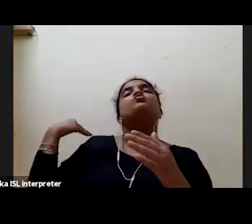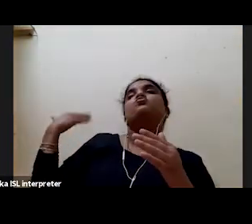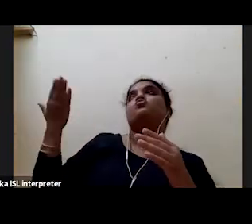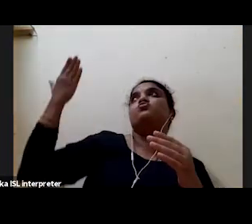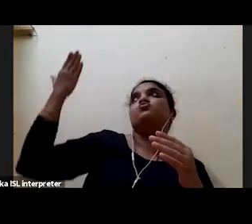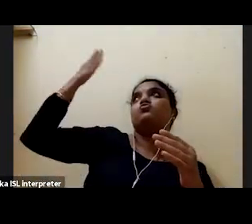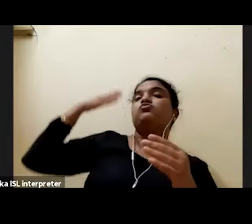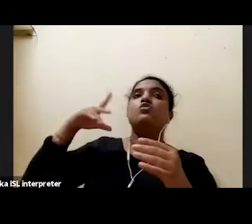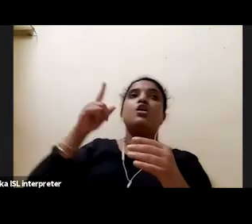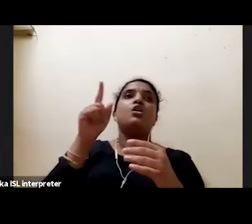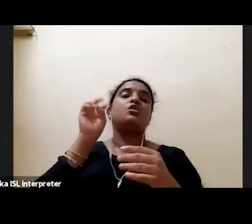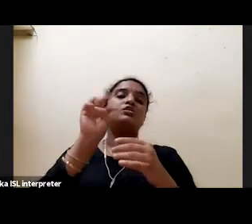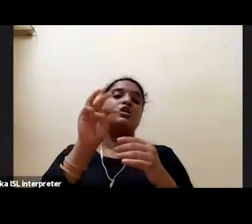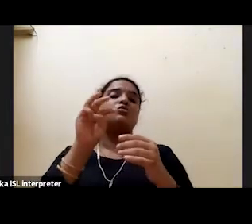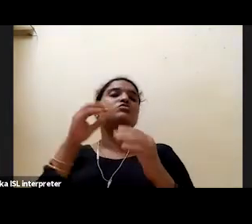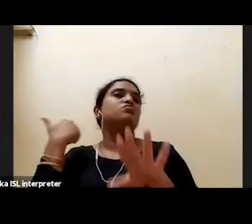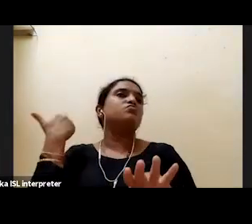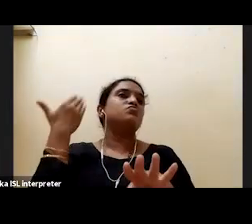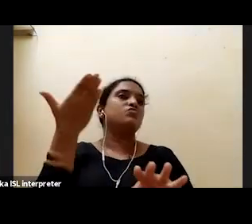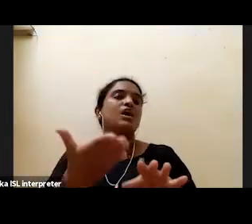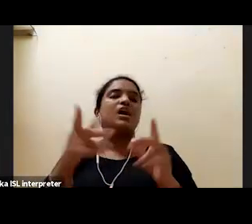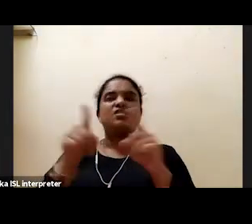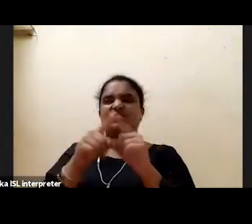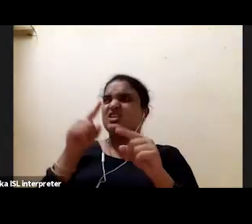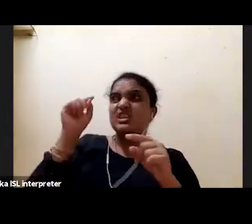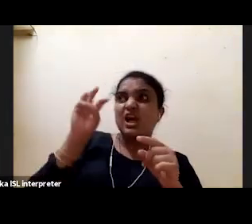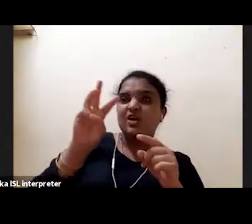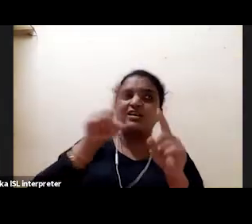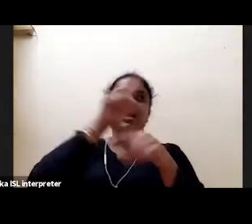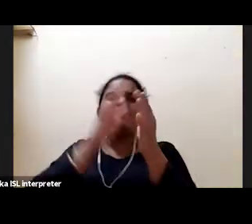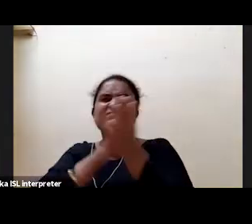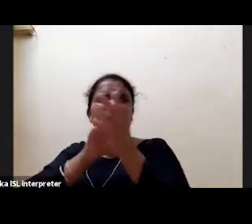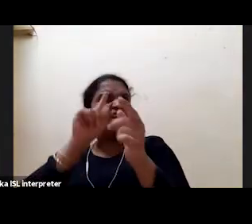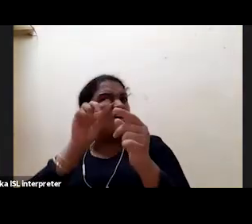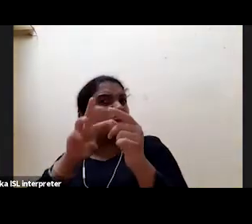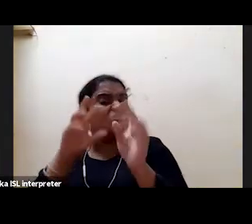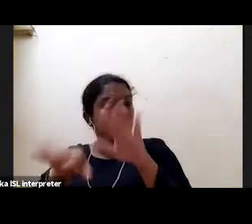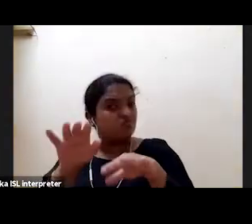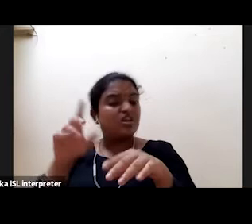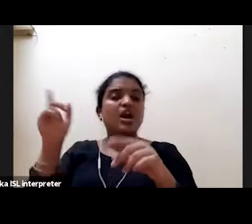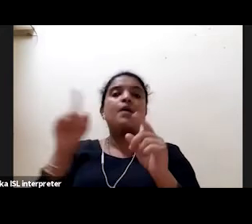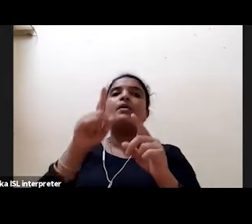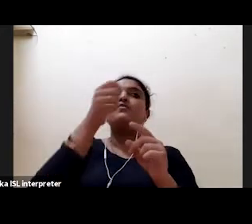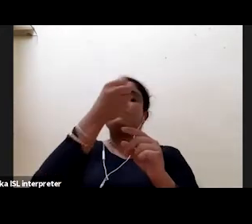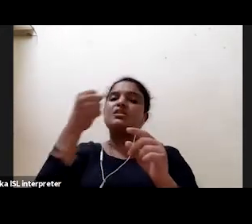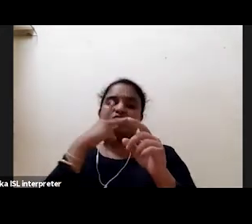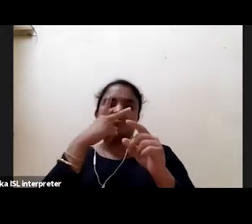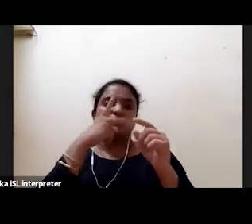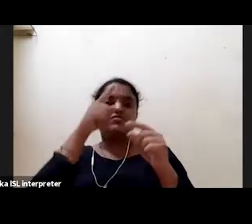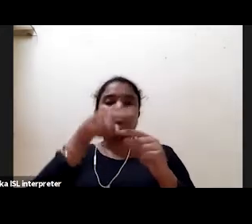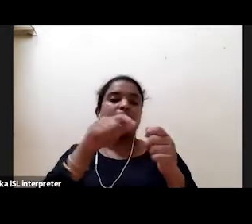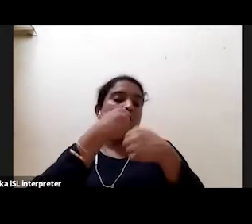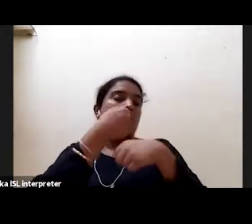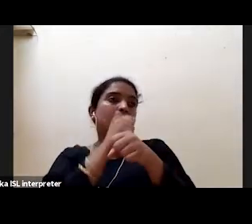Now that could spark someone's curiosity. Or say that, I had only three ingredients in my fridge and you want to see what all I made with